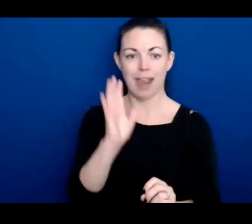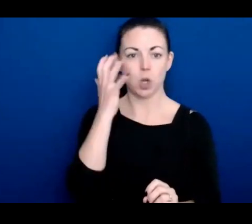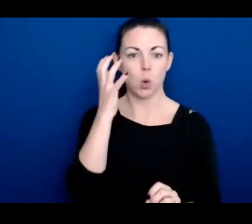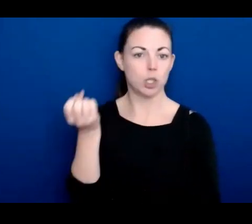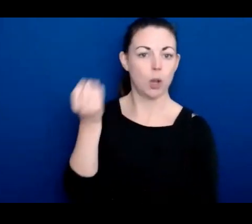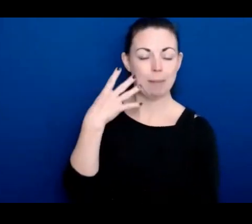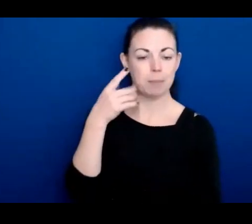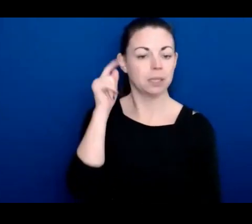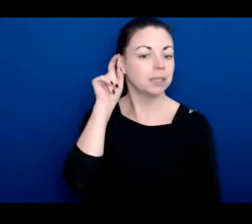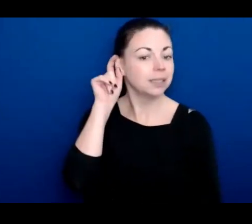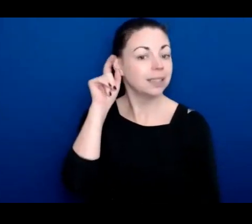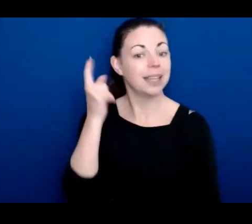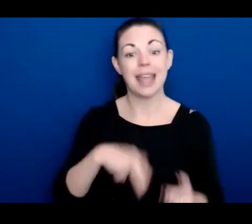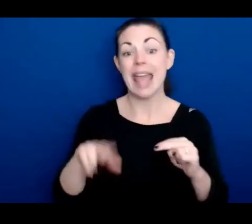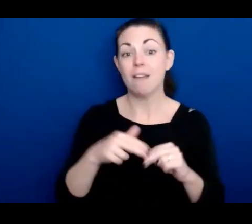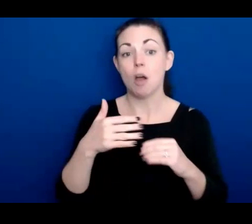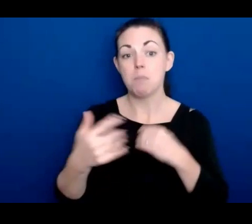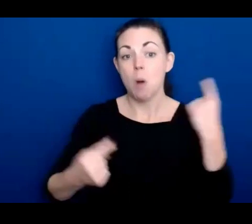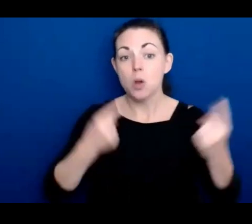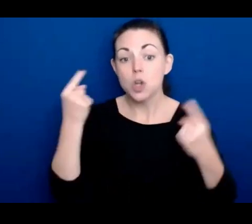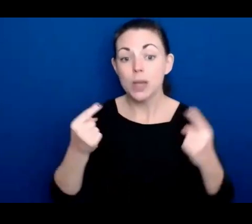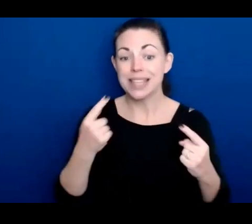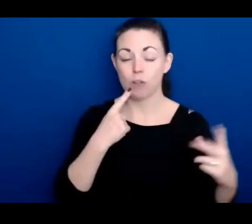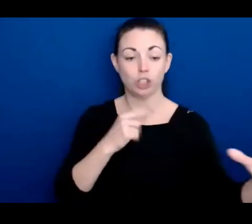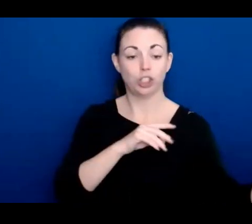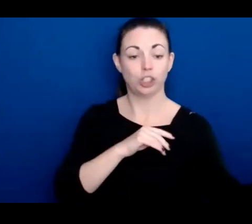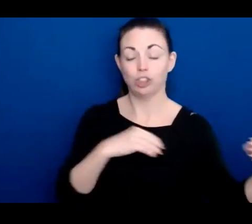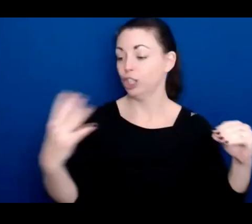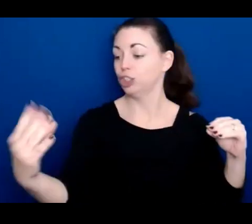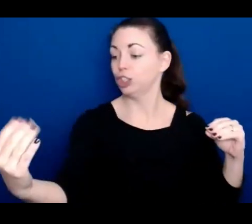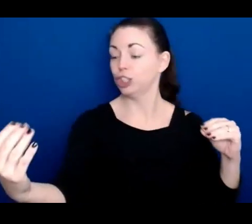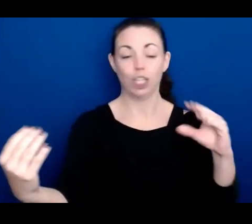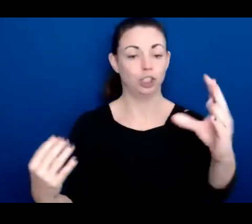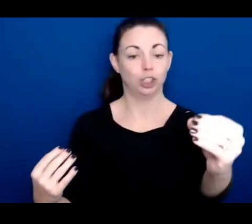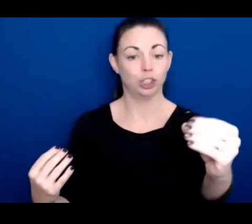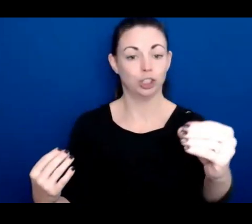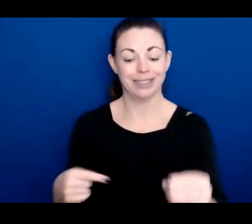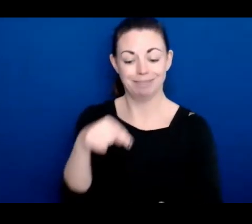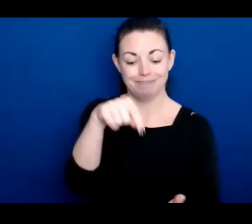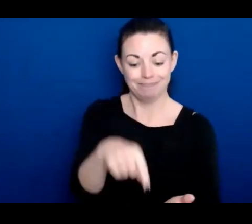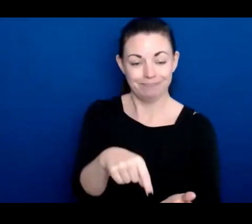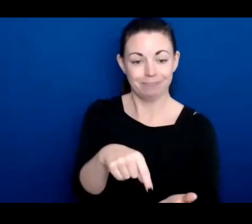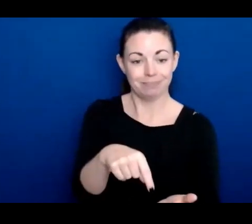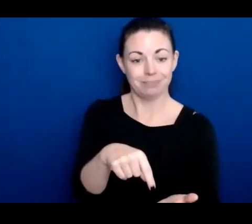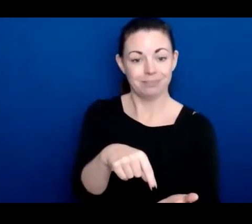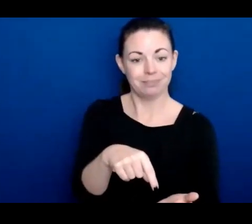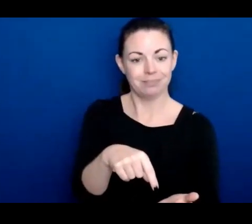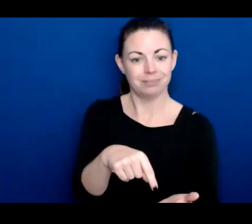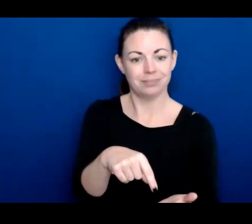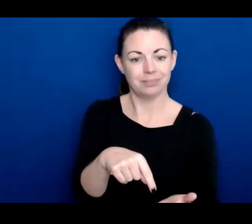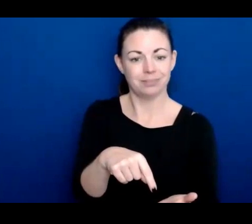gets more noisy, and you've got people chatting here and people chatting here, and you want to hear that person, you can actually lift up the Roger